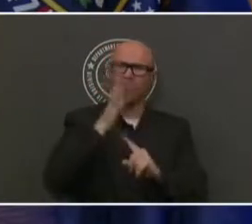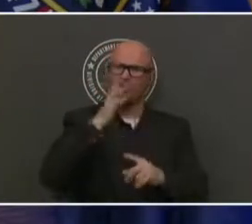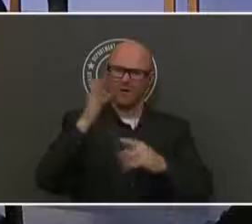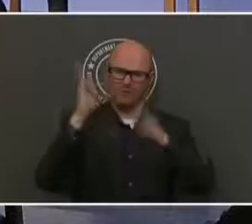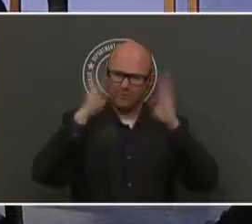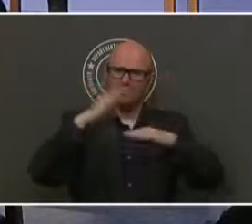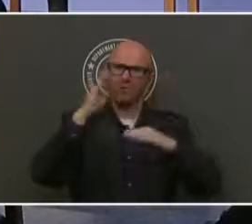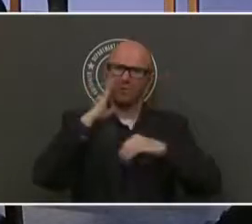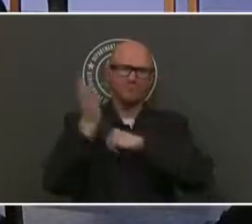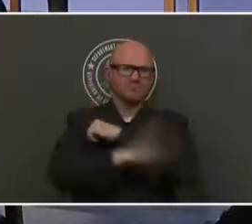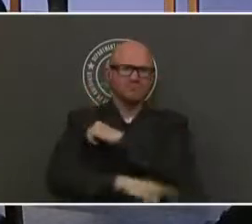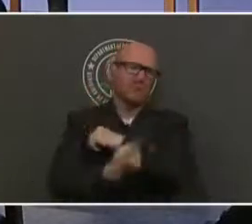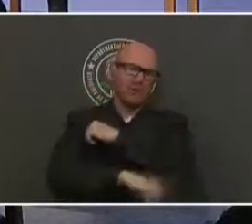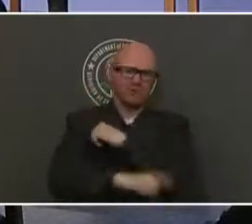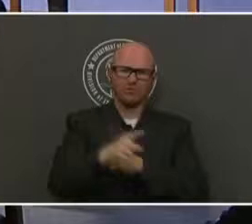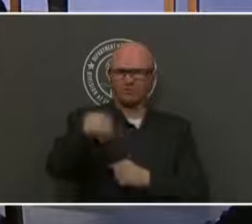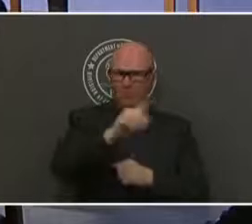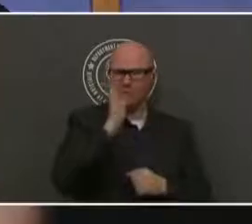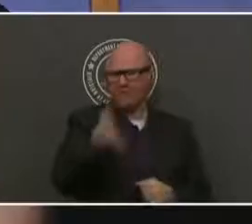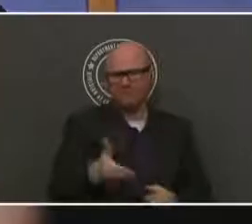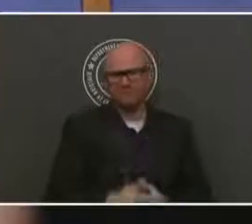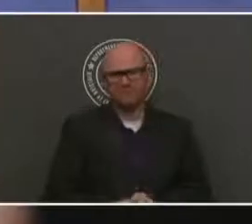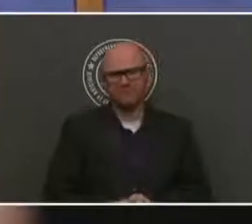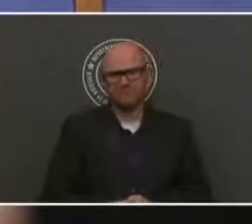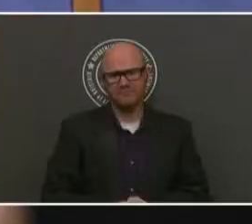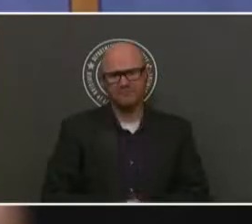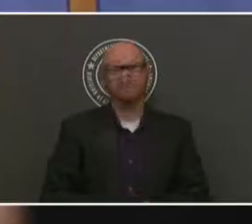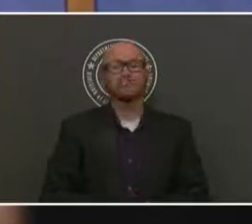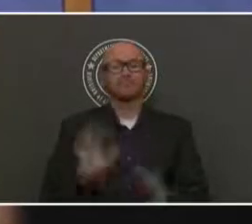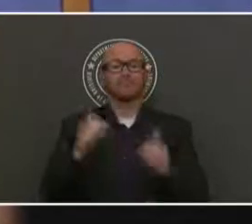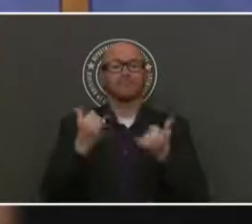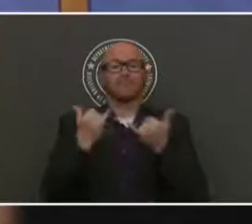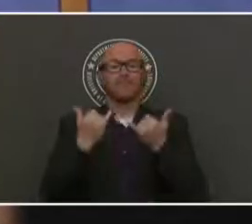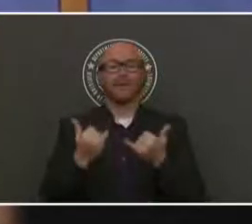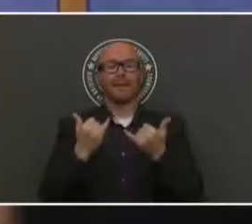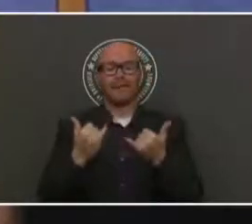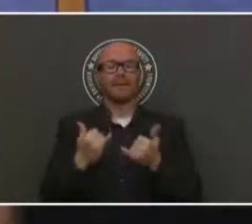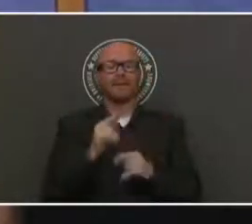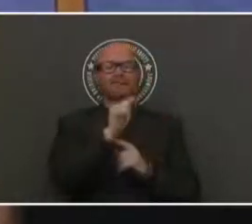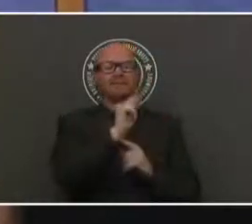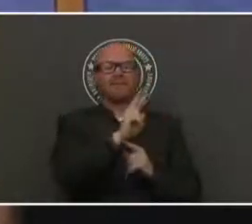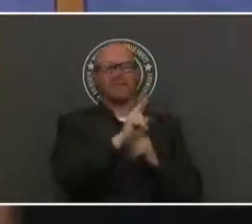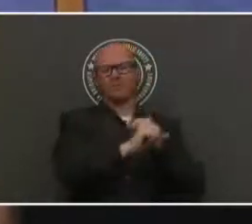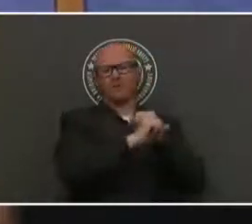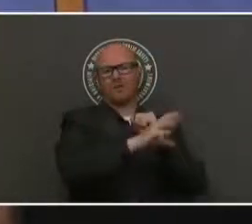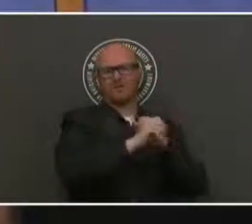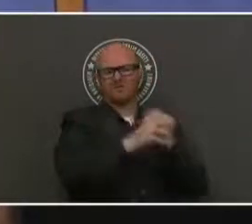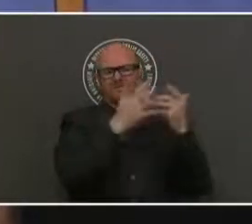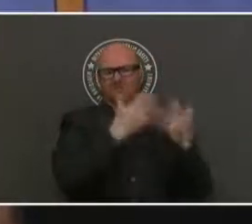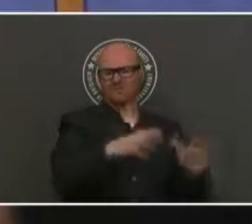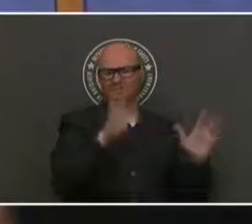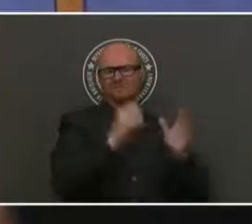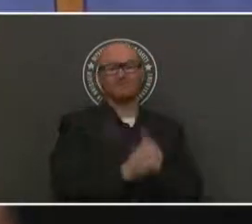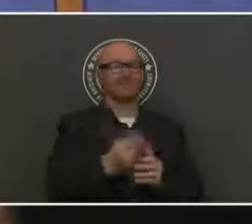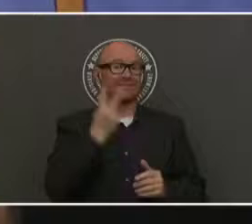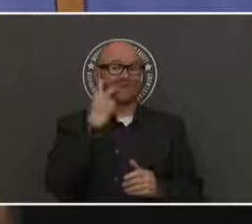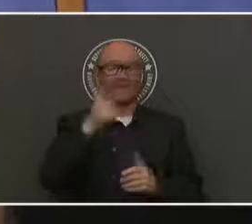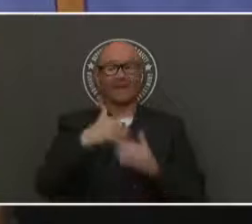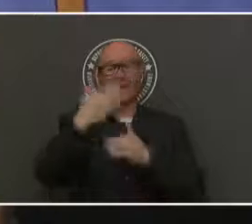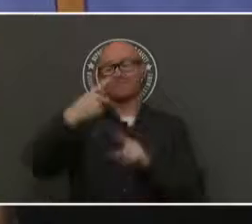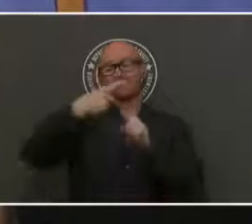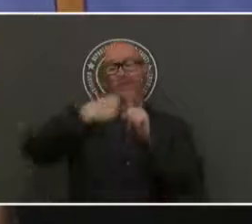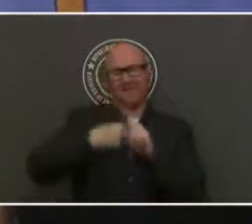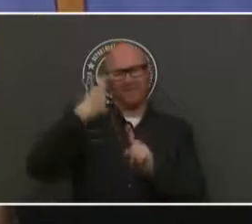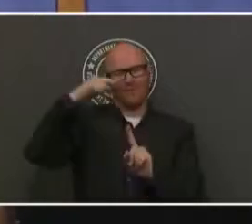Utah. All right, thank you so much, Governor. That's all the time we have for our television broadcast. And join us back here again next month for the Governor's Monthly